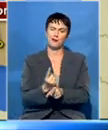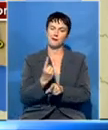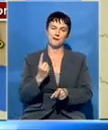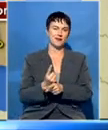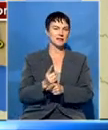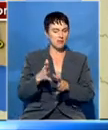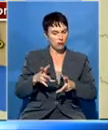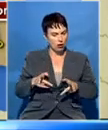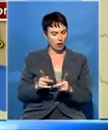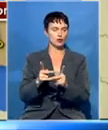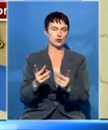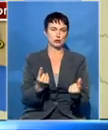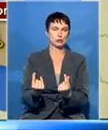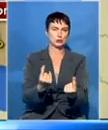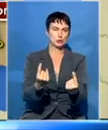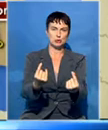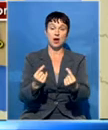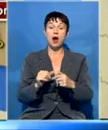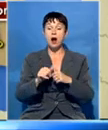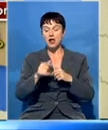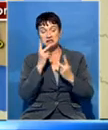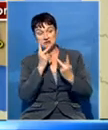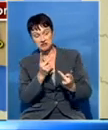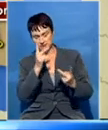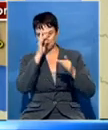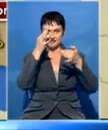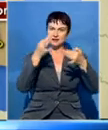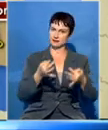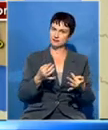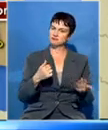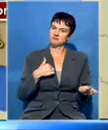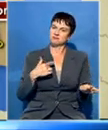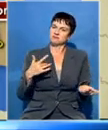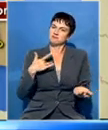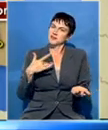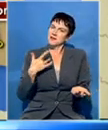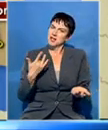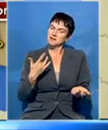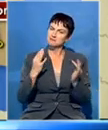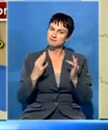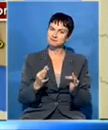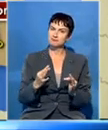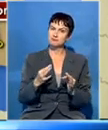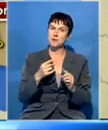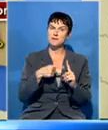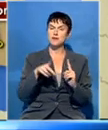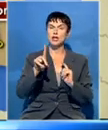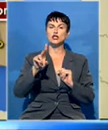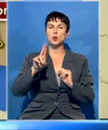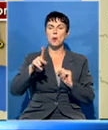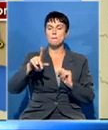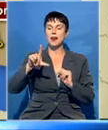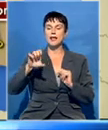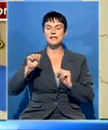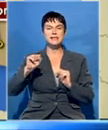23 a run, and make decisions after that. So just felt that if you look like a guy like Bismarck, he's played brilliantly